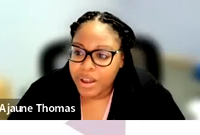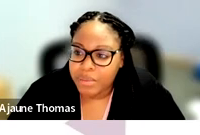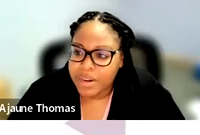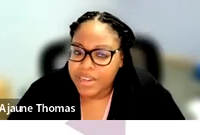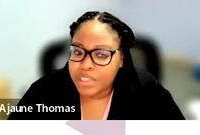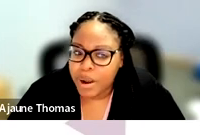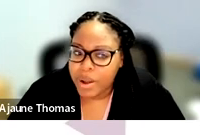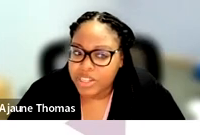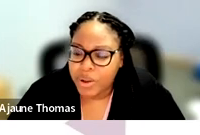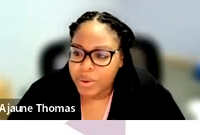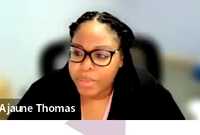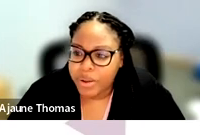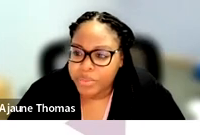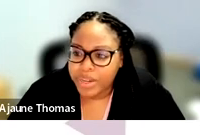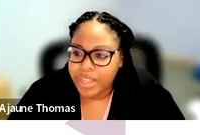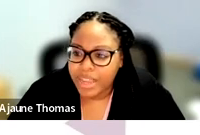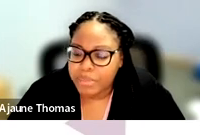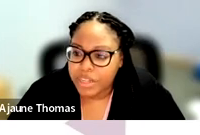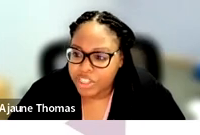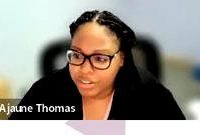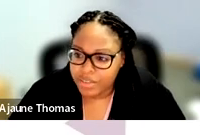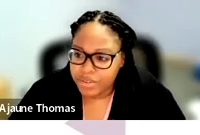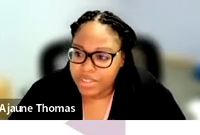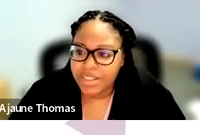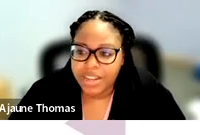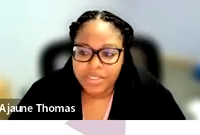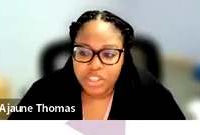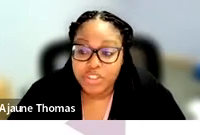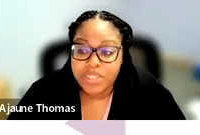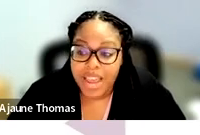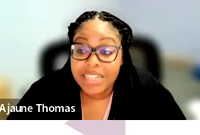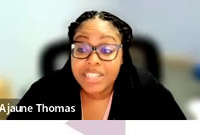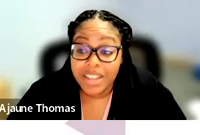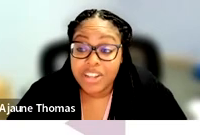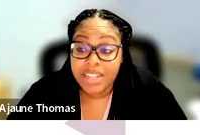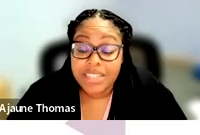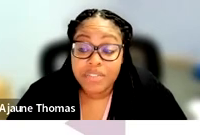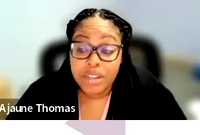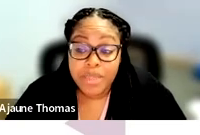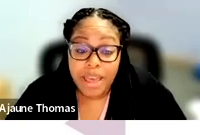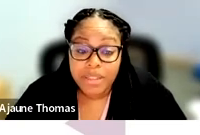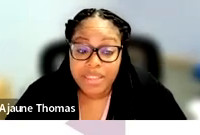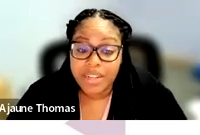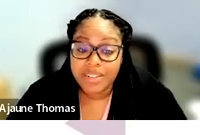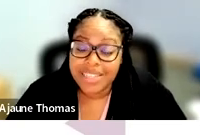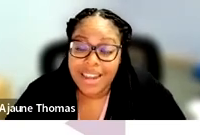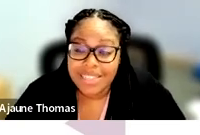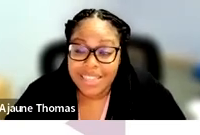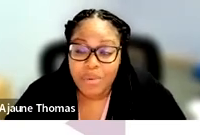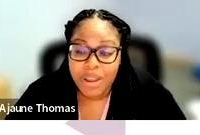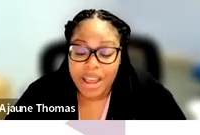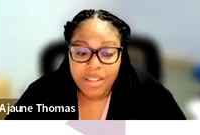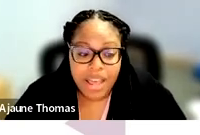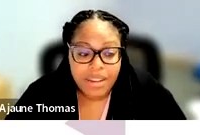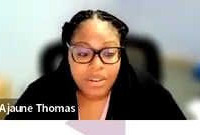how a smartwatch could go about reading like blood sugar levels. And their scientists are like trying to develop that, but they're kind of